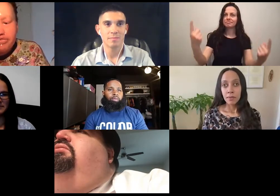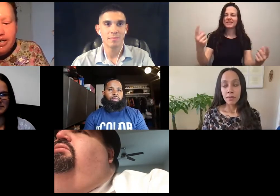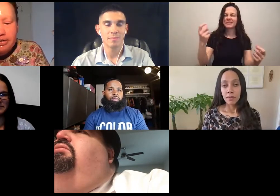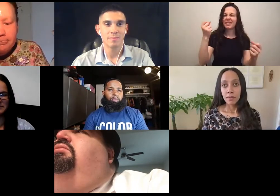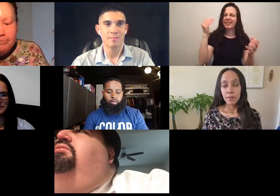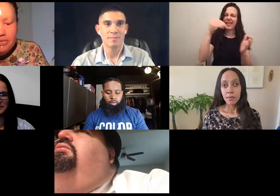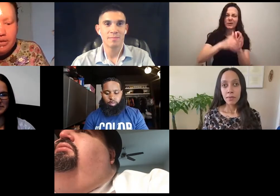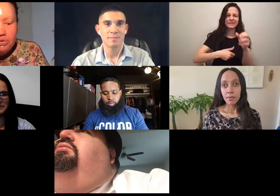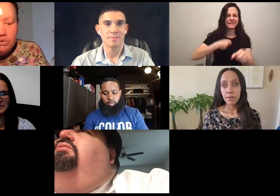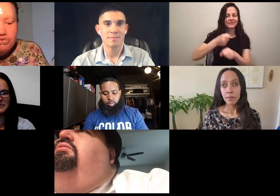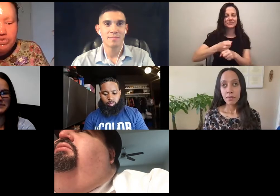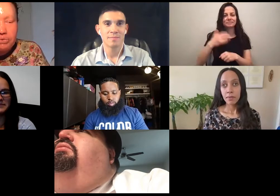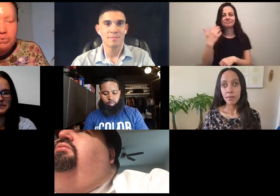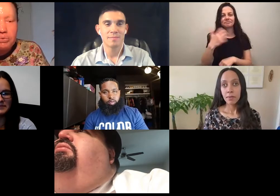of